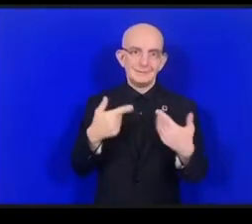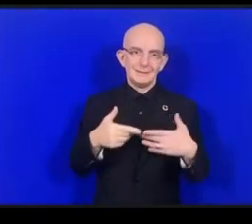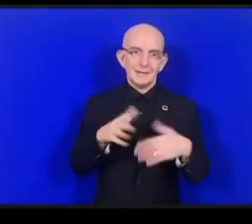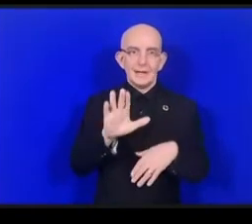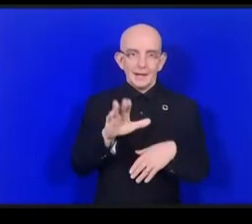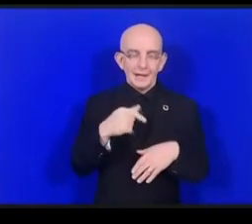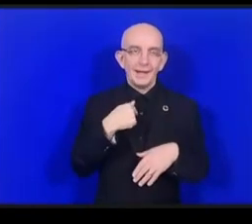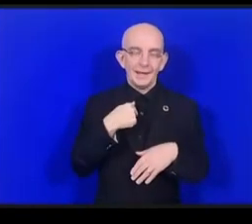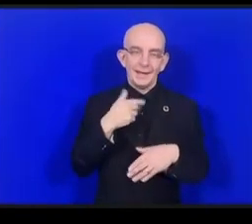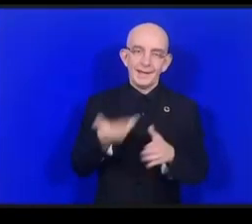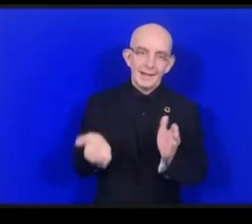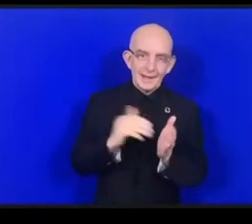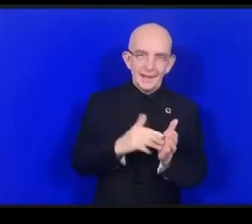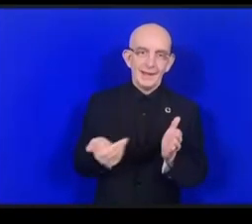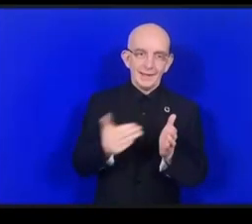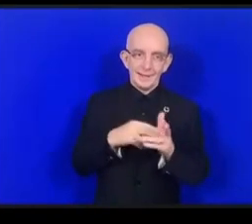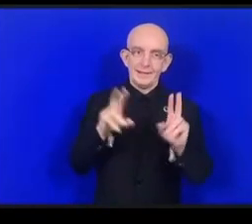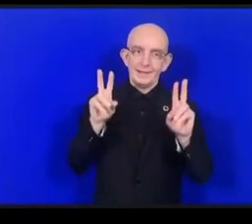open access,